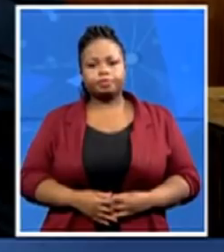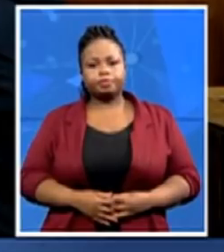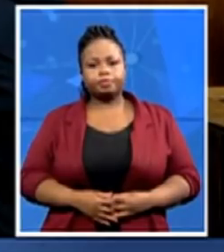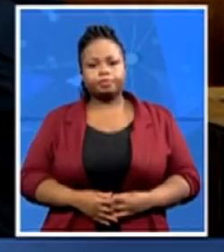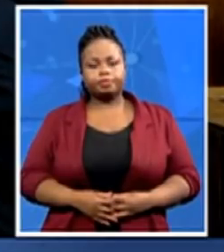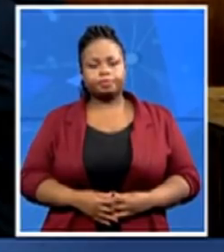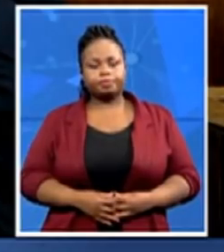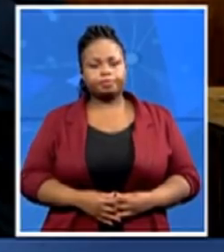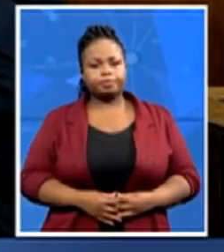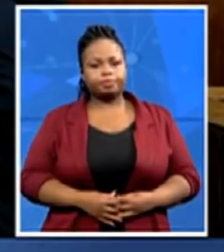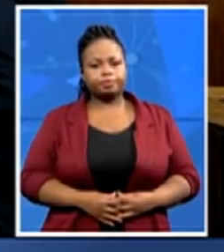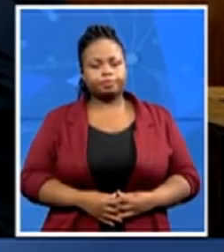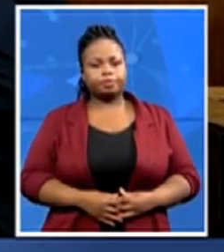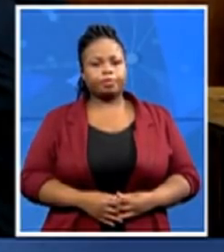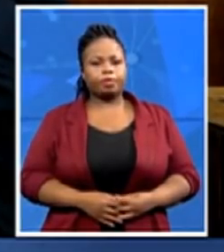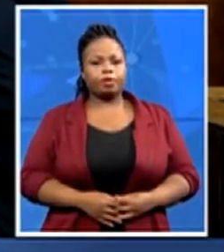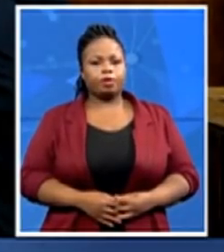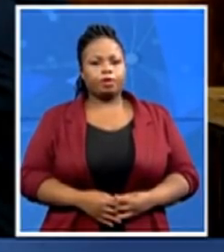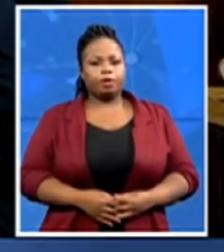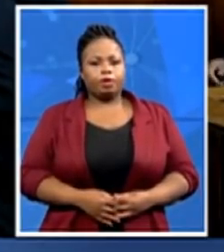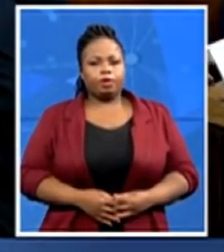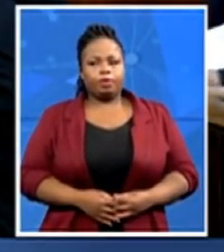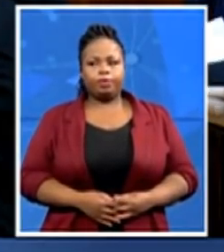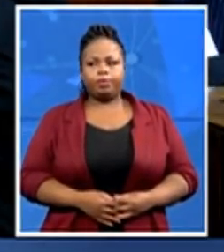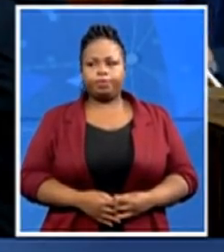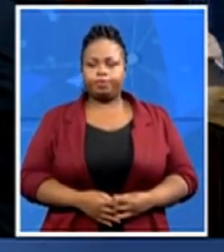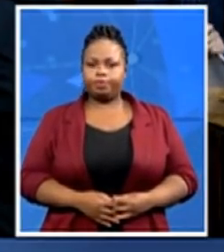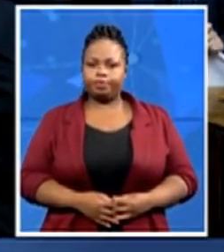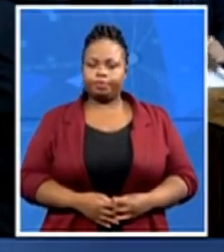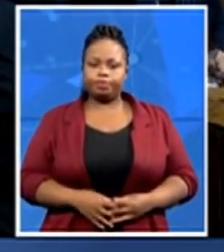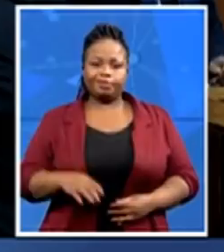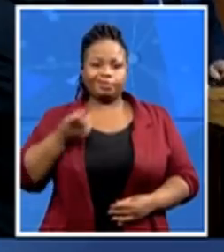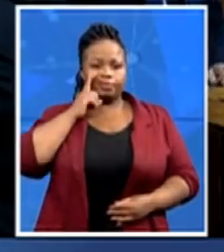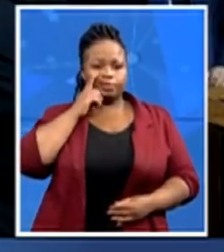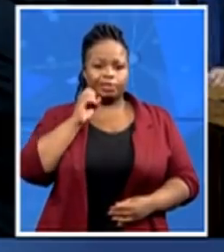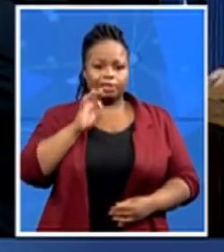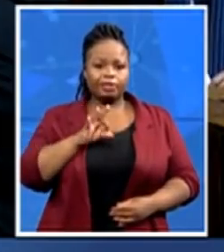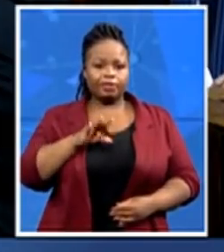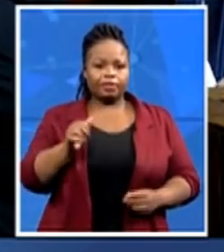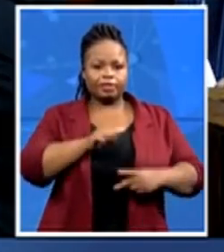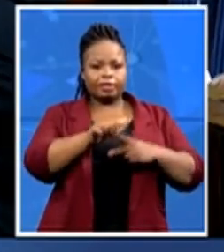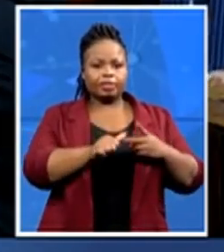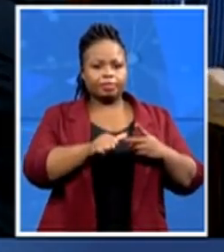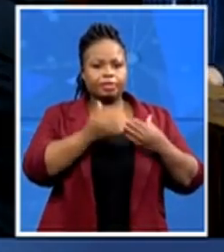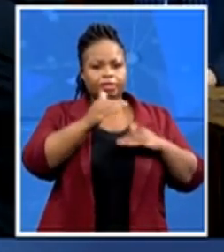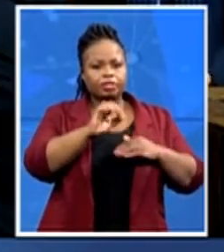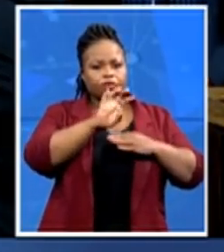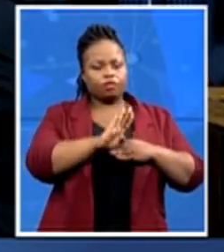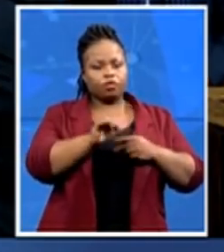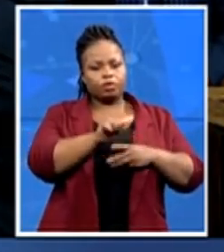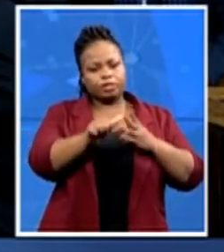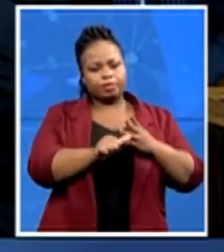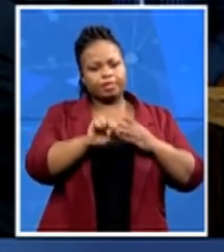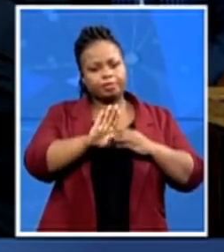In considering whether the ground in subsection 4, subsection D has been established, the court may,